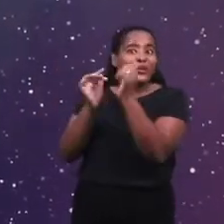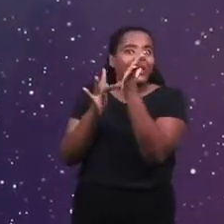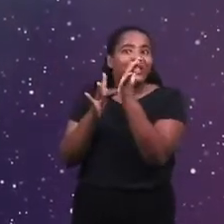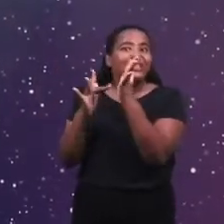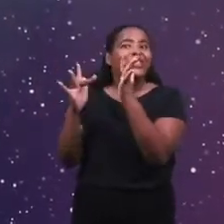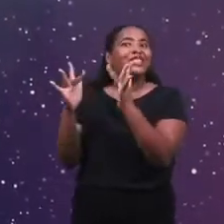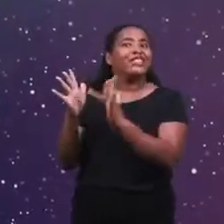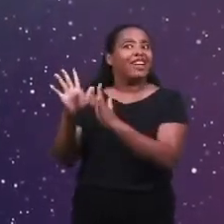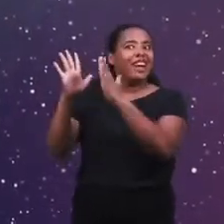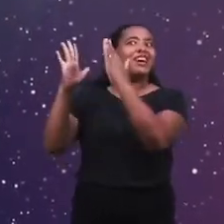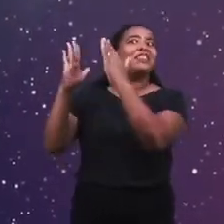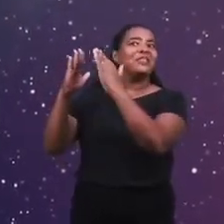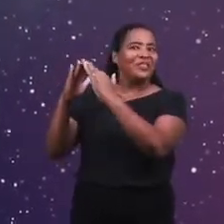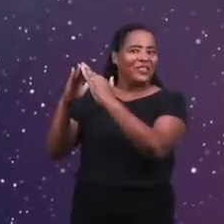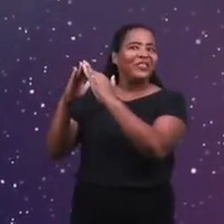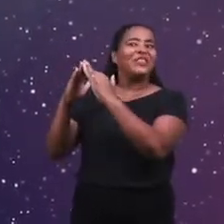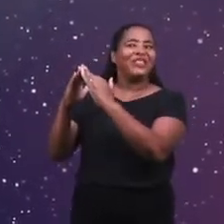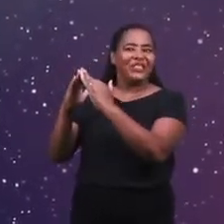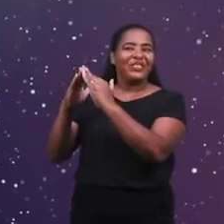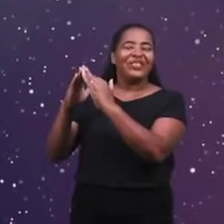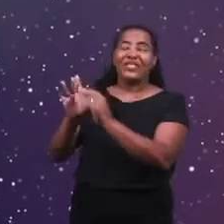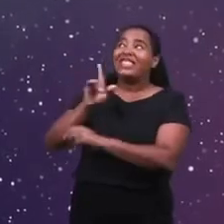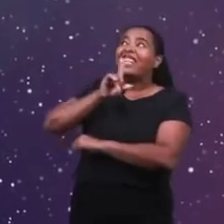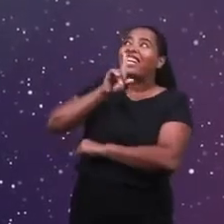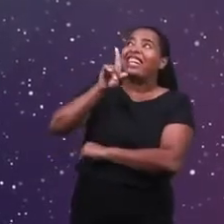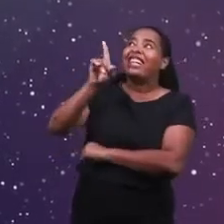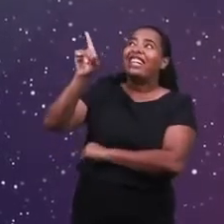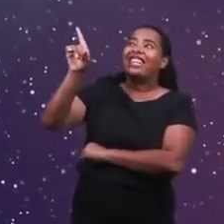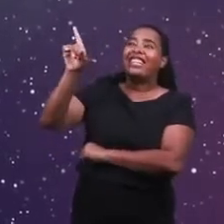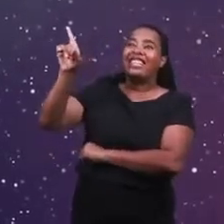In heaven, I want to live with my Jesus.